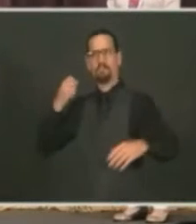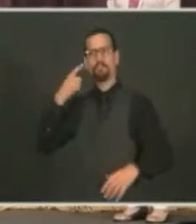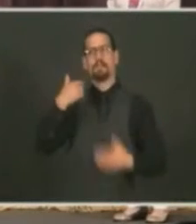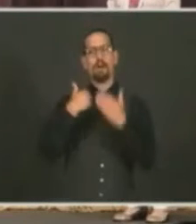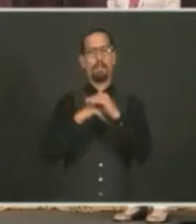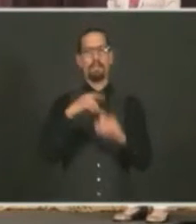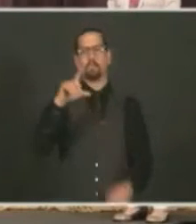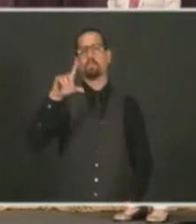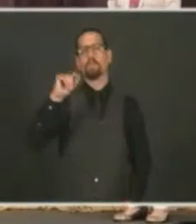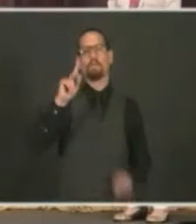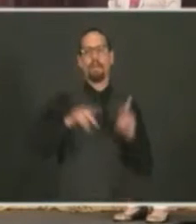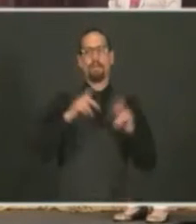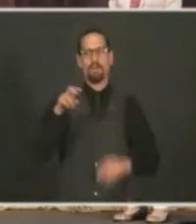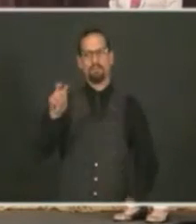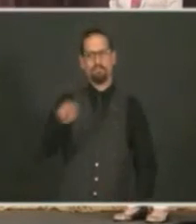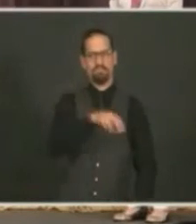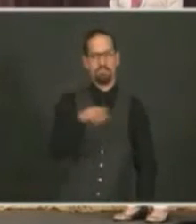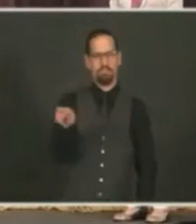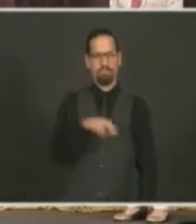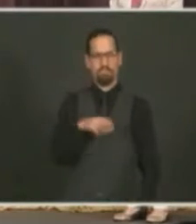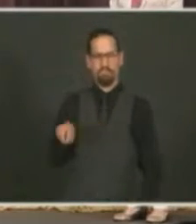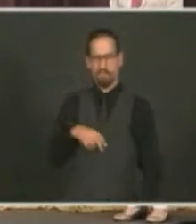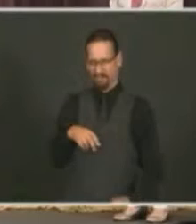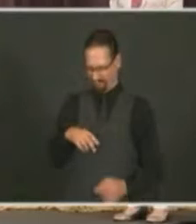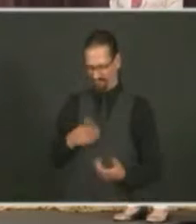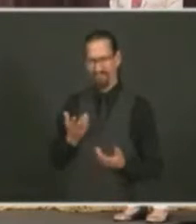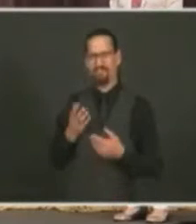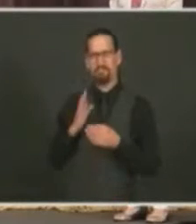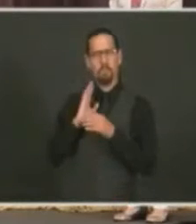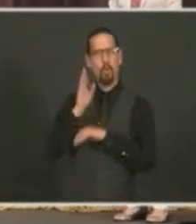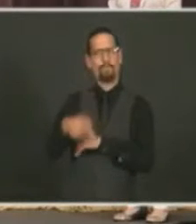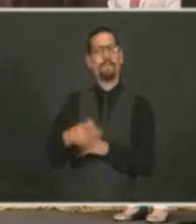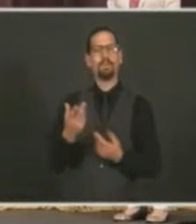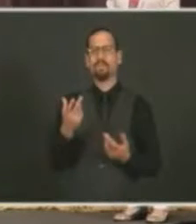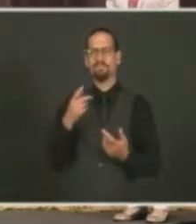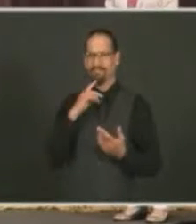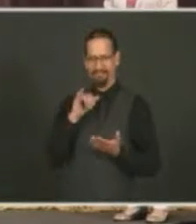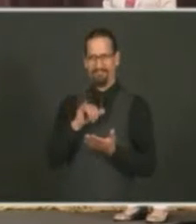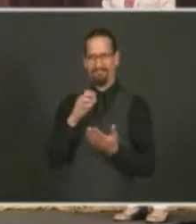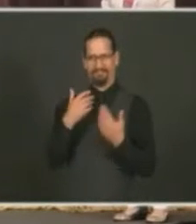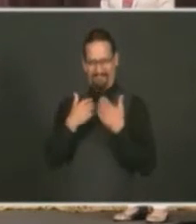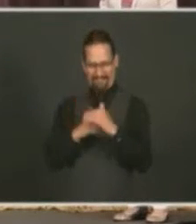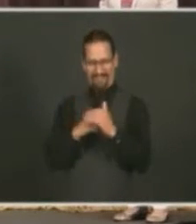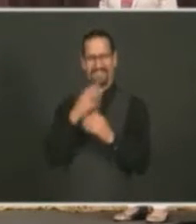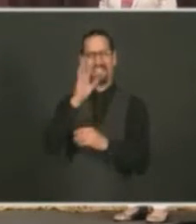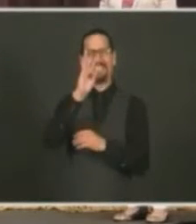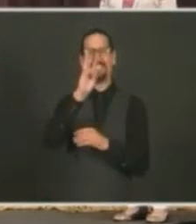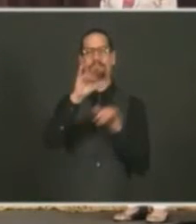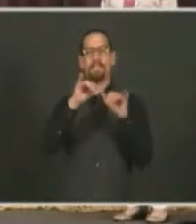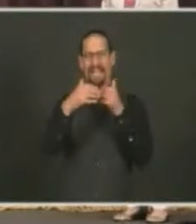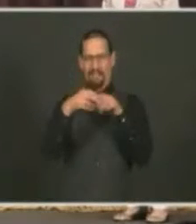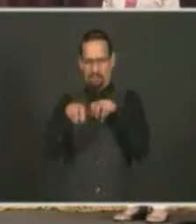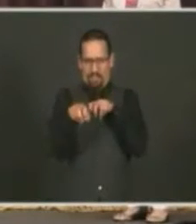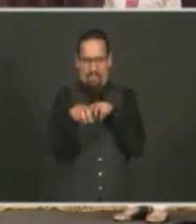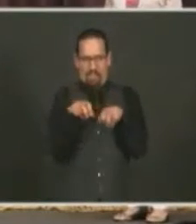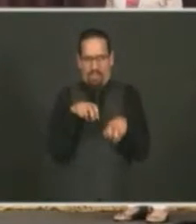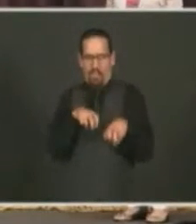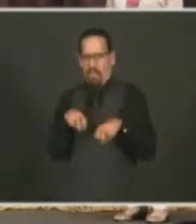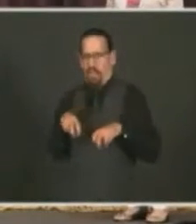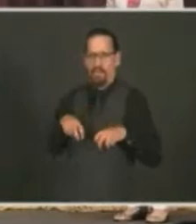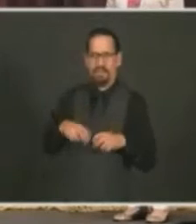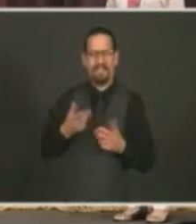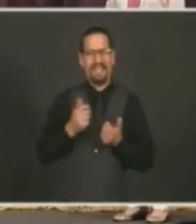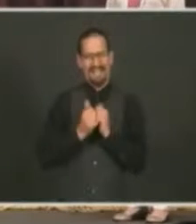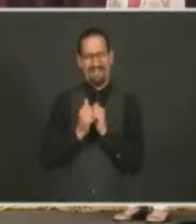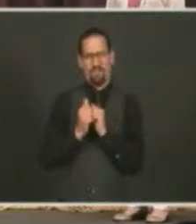15. People are going to, by nature, be closer than 6 feet together. So how does that get squared, and how can you ease